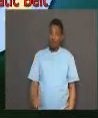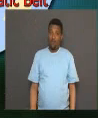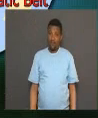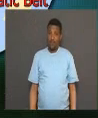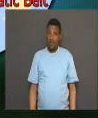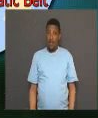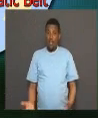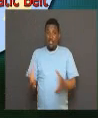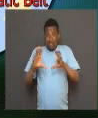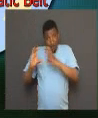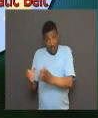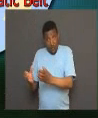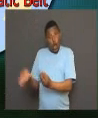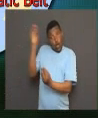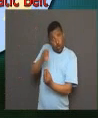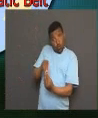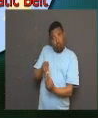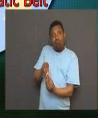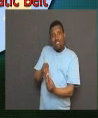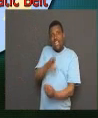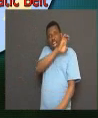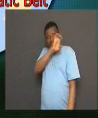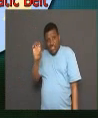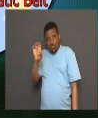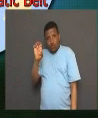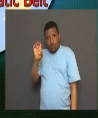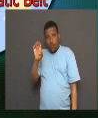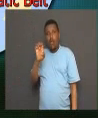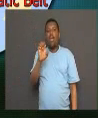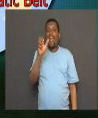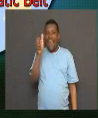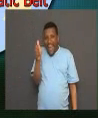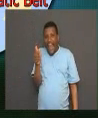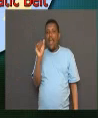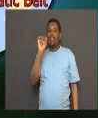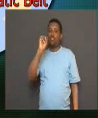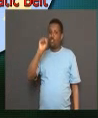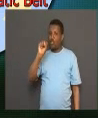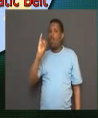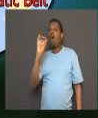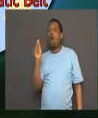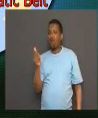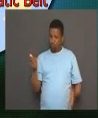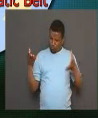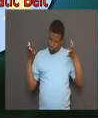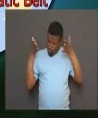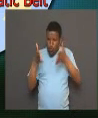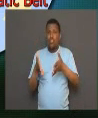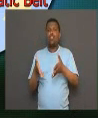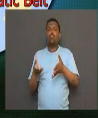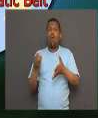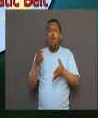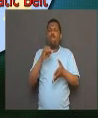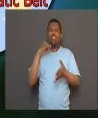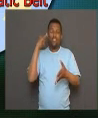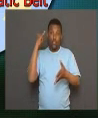The belt includes East Asia, with the high concentrations of